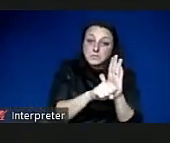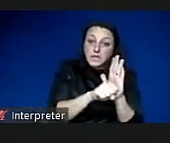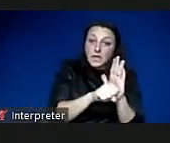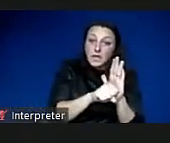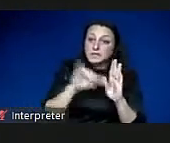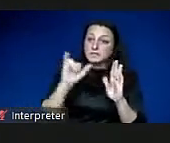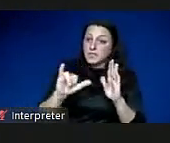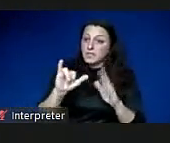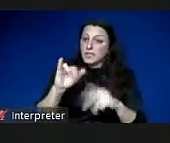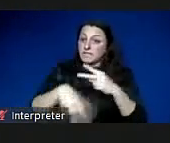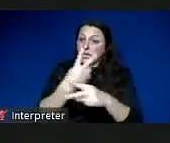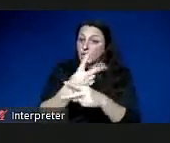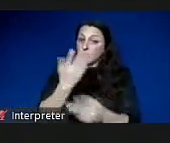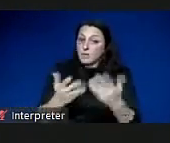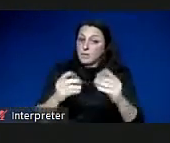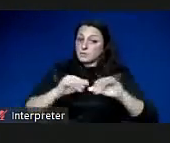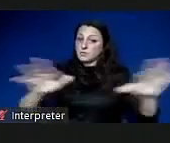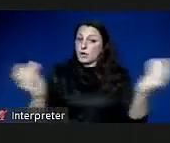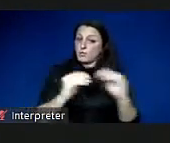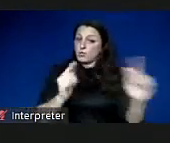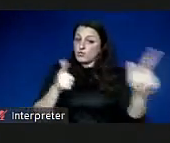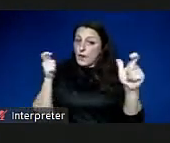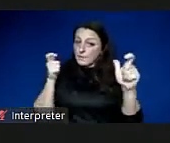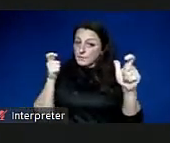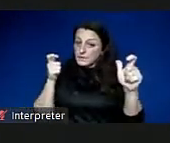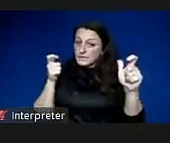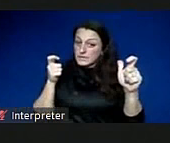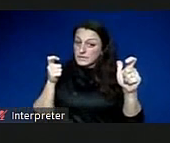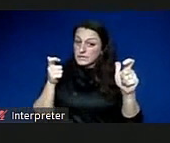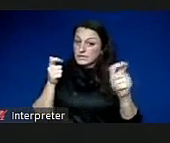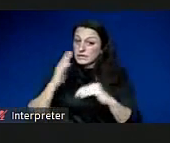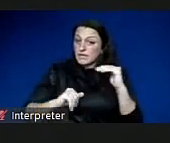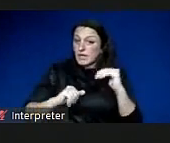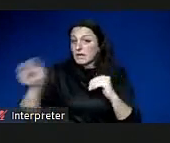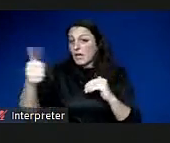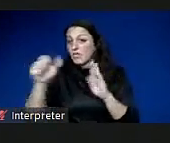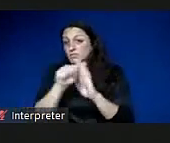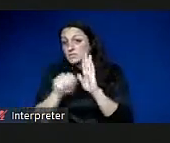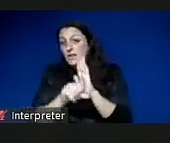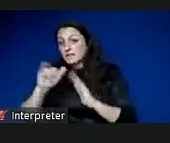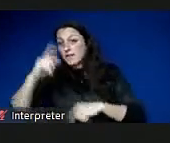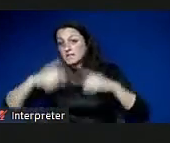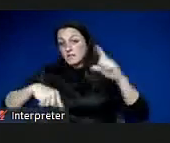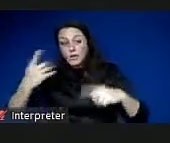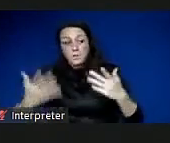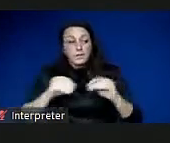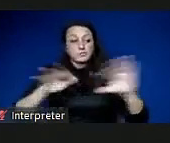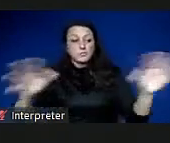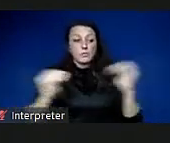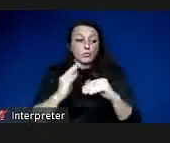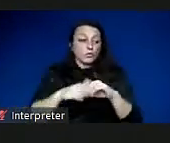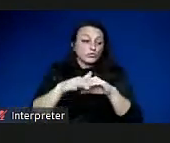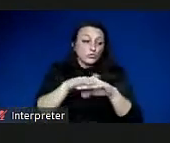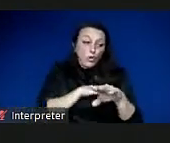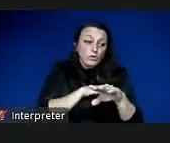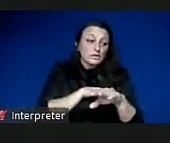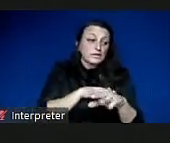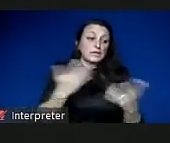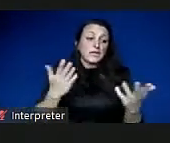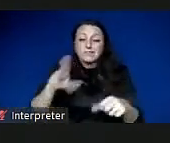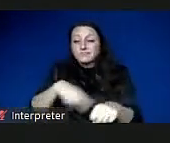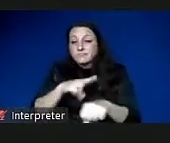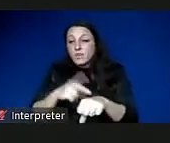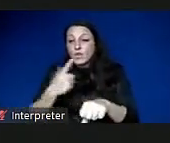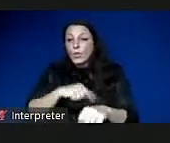variant might spread more rapidly, in other states where the variant might spread more slowly. Certainly what we are